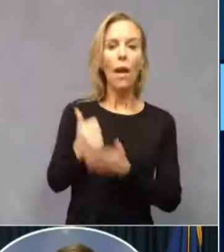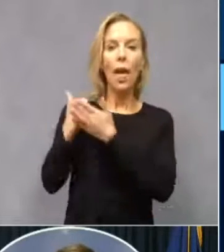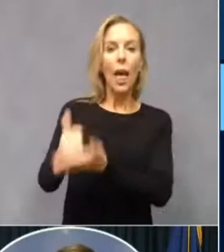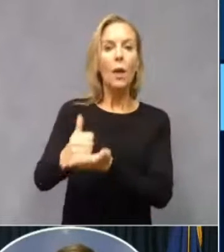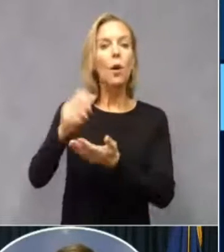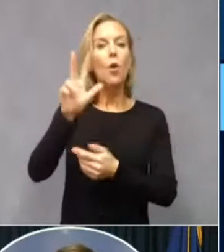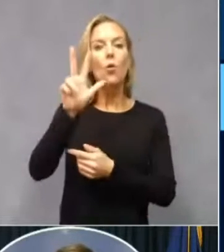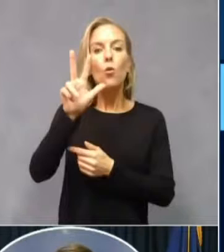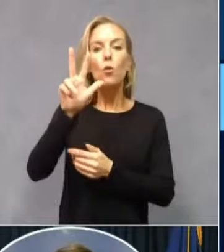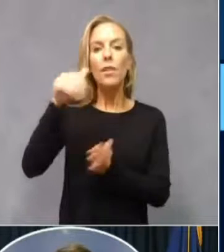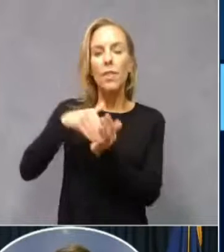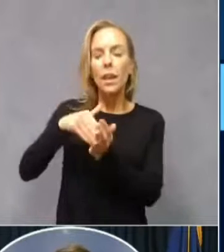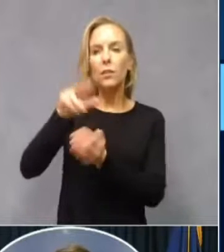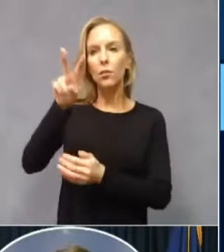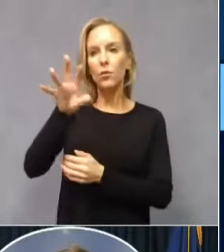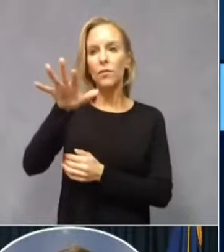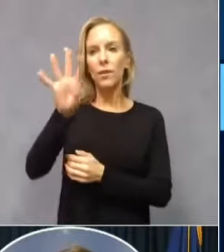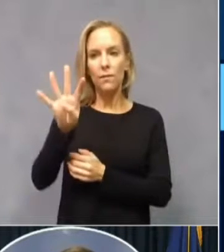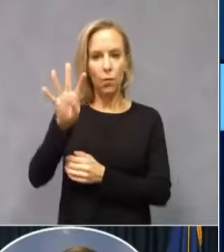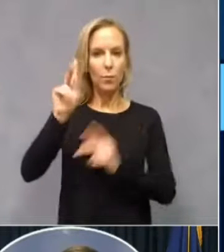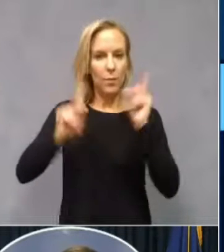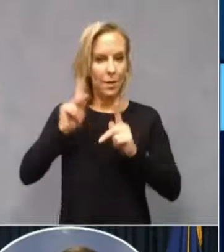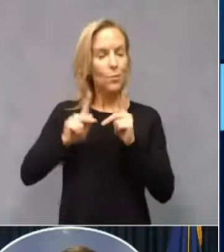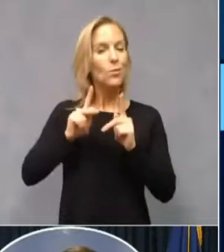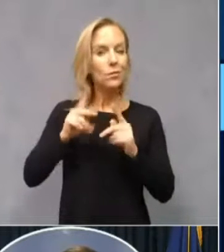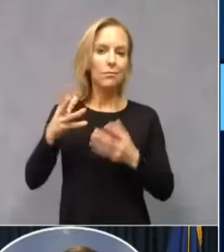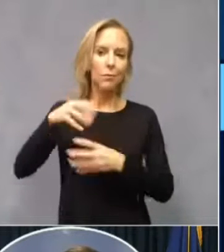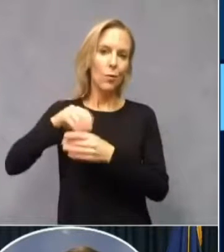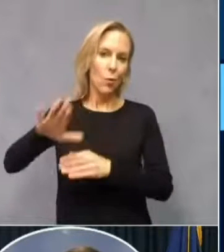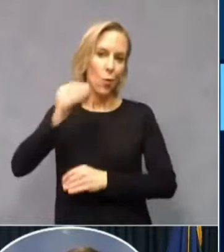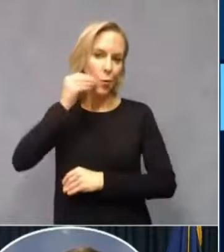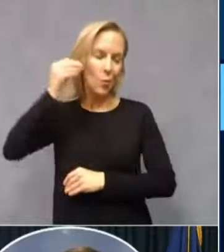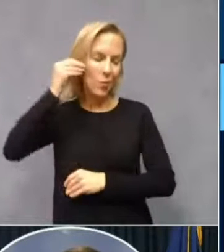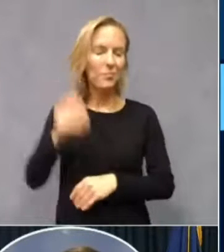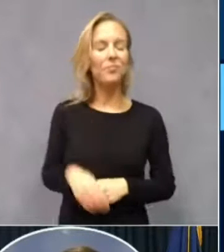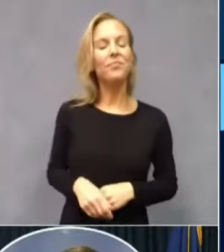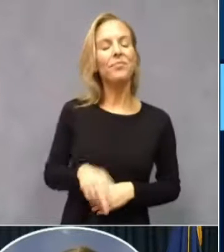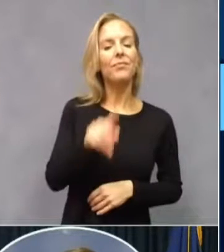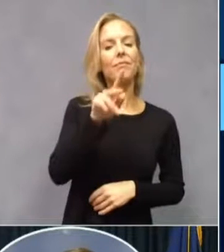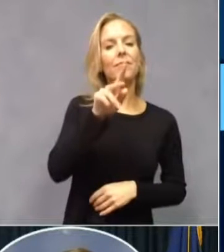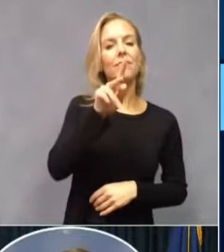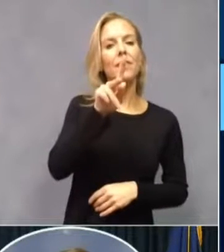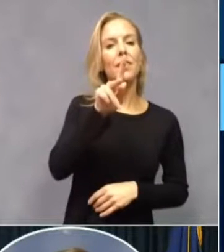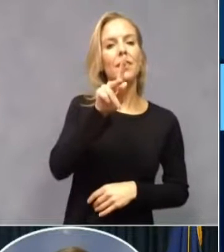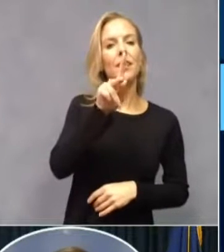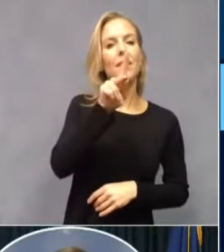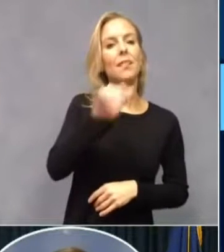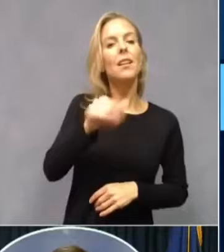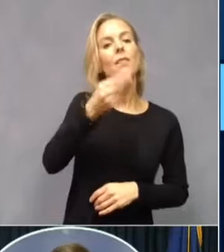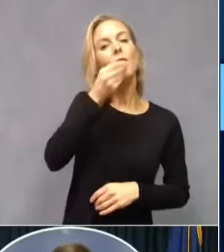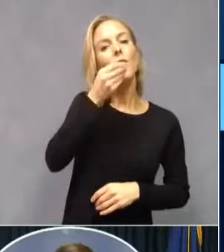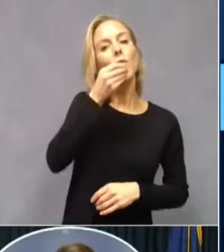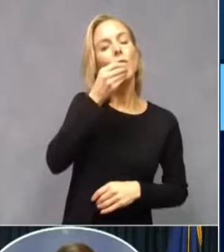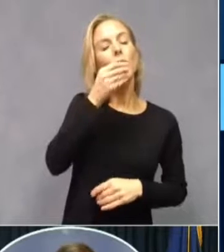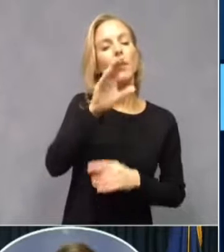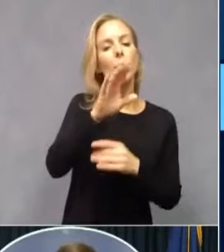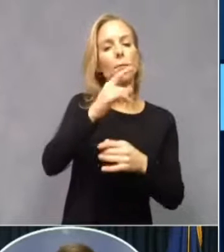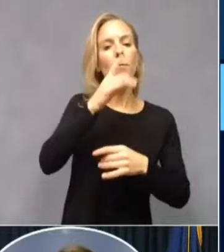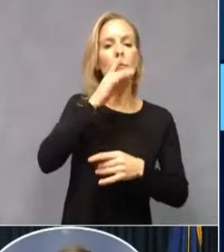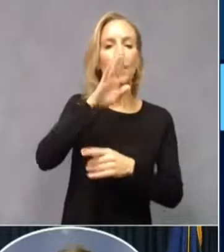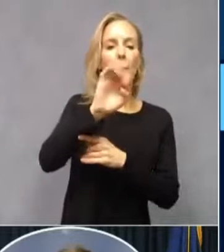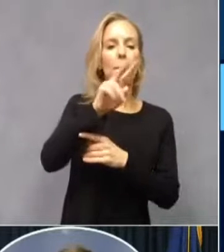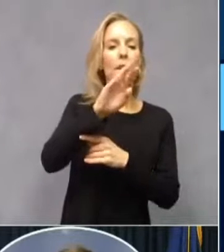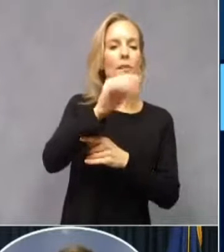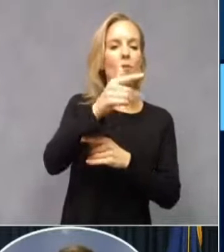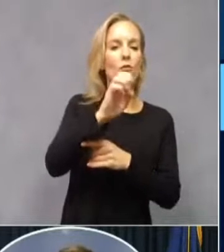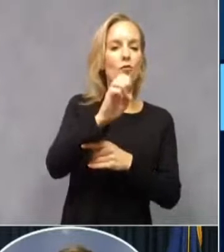3,254 Kentucky households. All right, Team Kentucky Food and Beverage Relief Fund update. We've seen a great response to